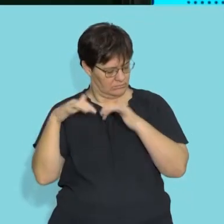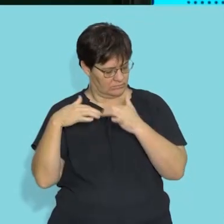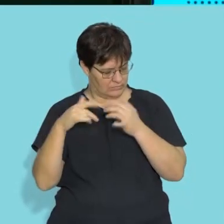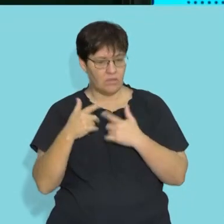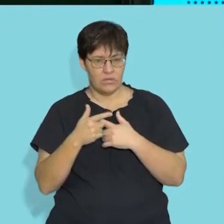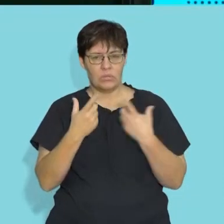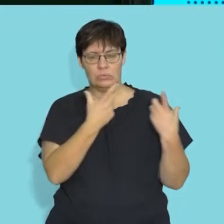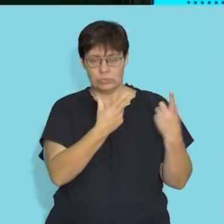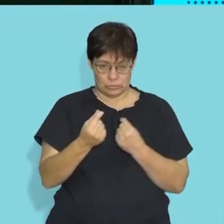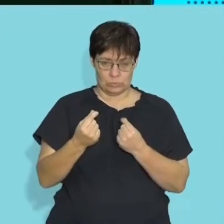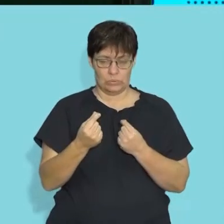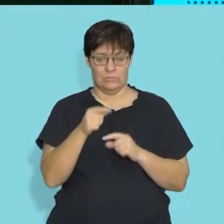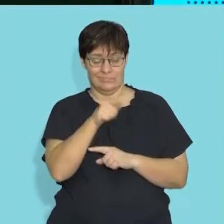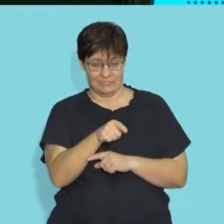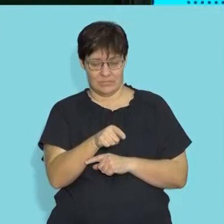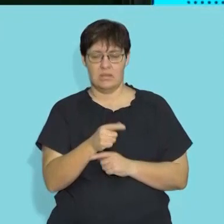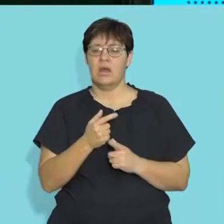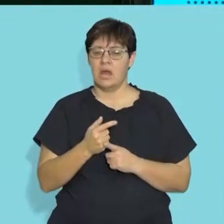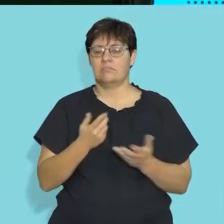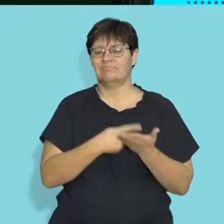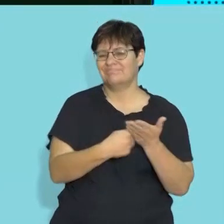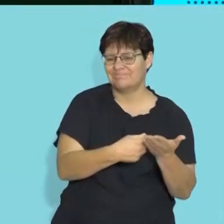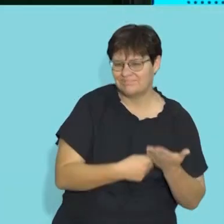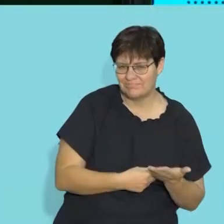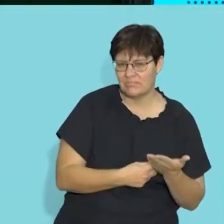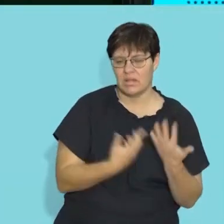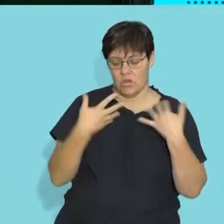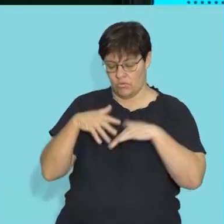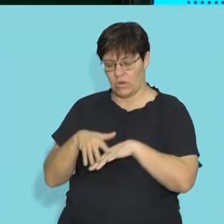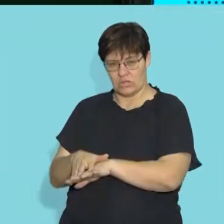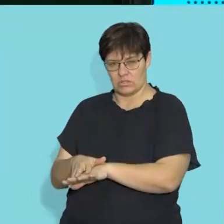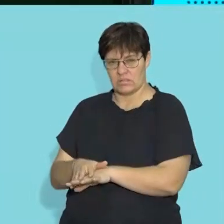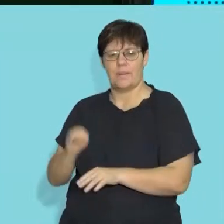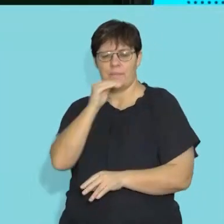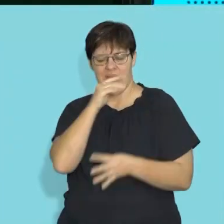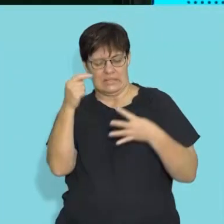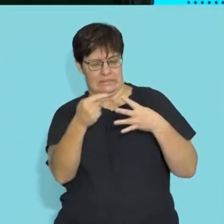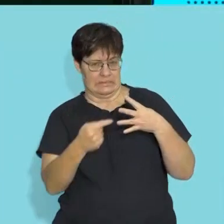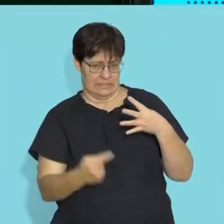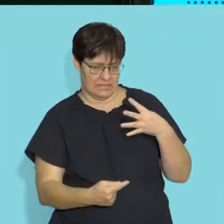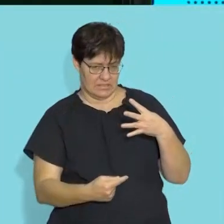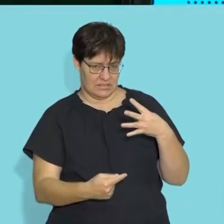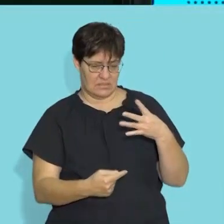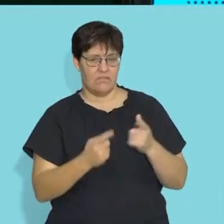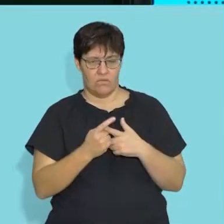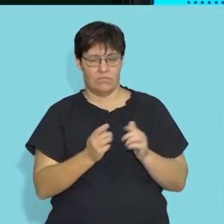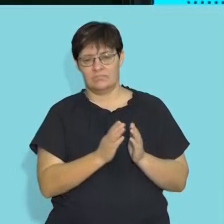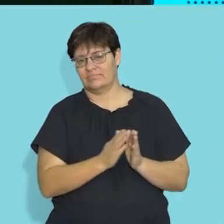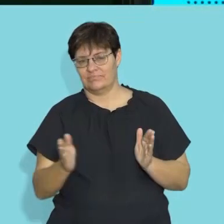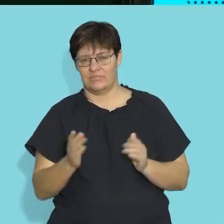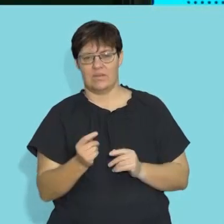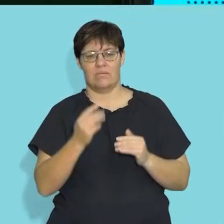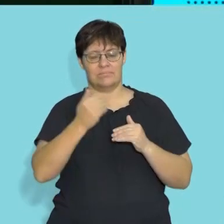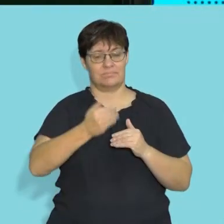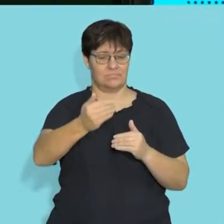through the chemical equilibrium and while we're talking about the reactions and the definitions for the